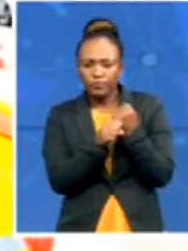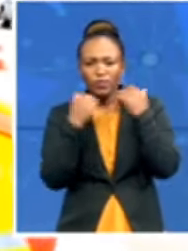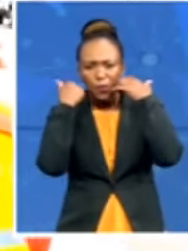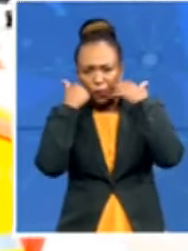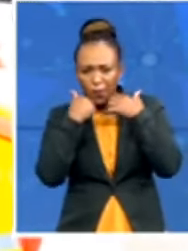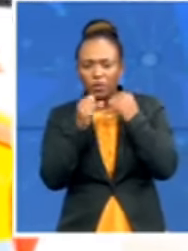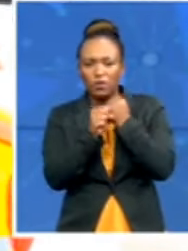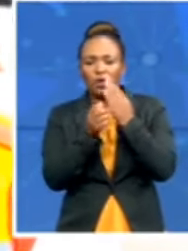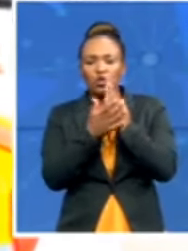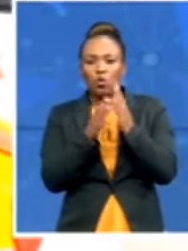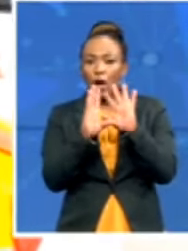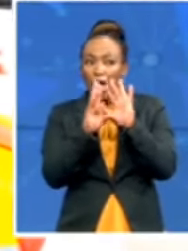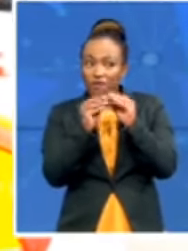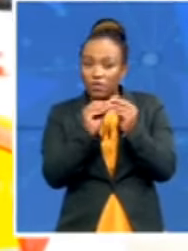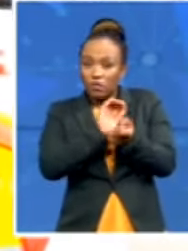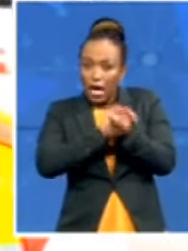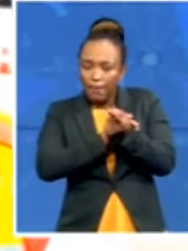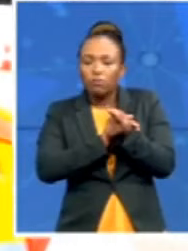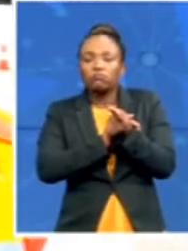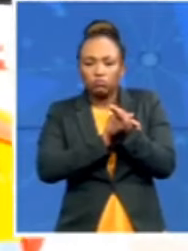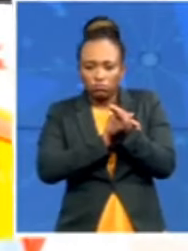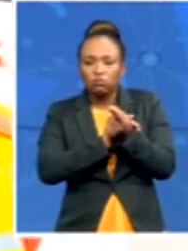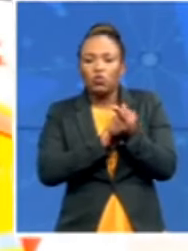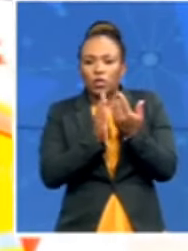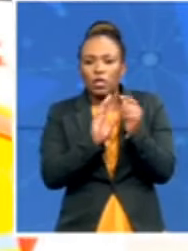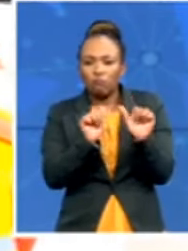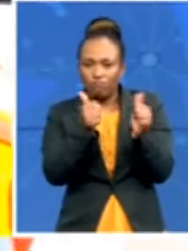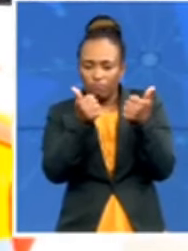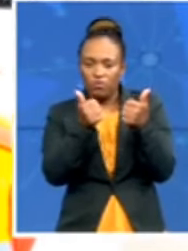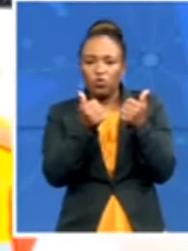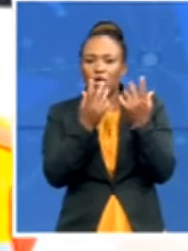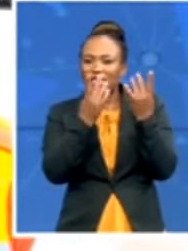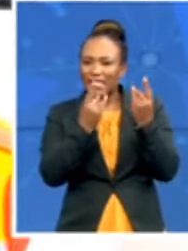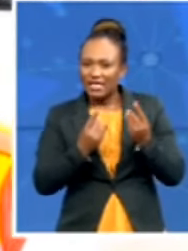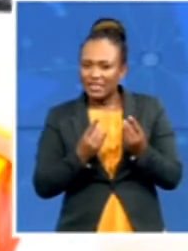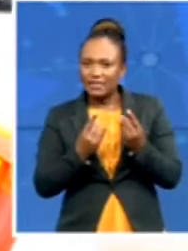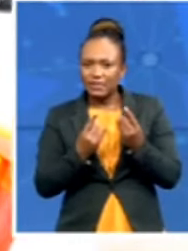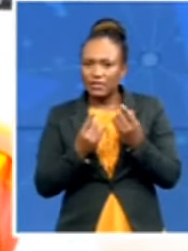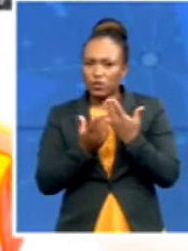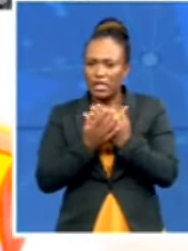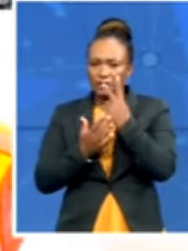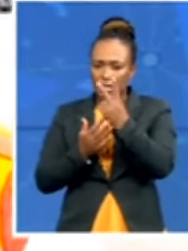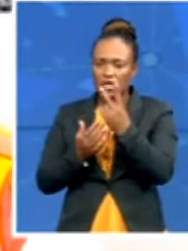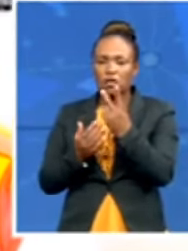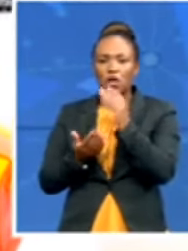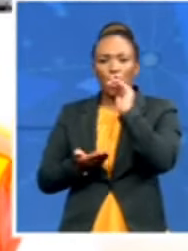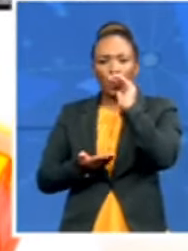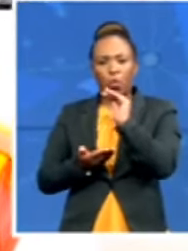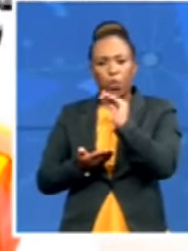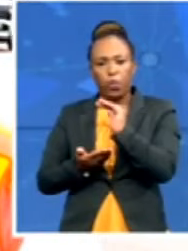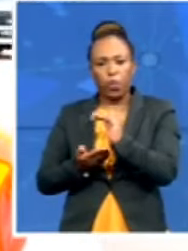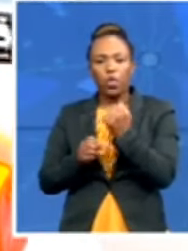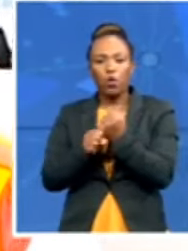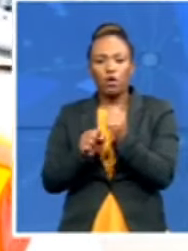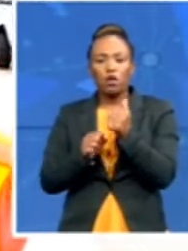on the ground. Even in terms of our statistics, it just goes to indicate that there's a lot of work that has been done. More than 7,000 vehicles have been stopped